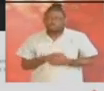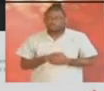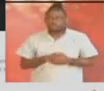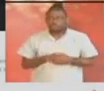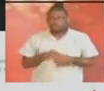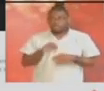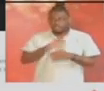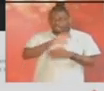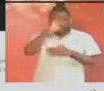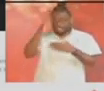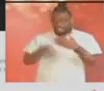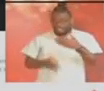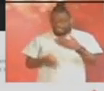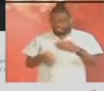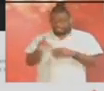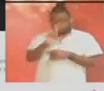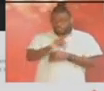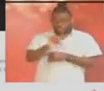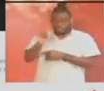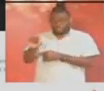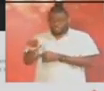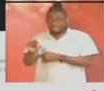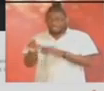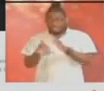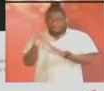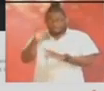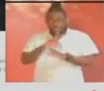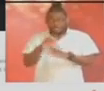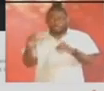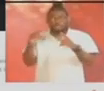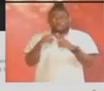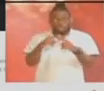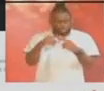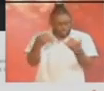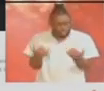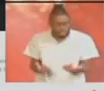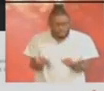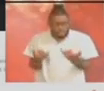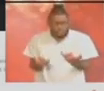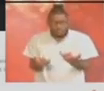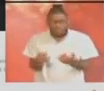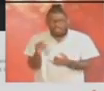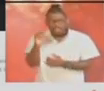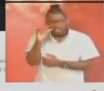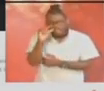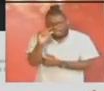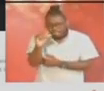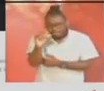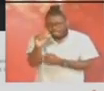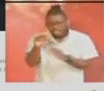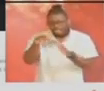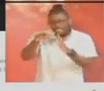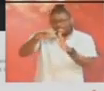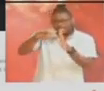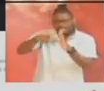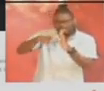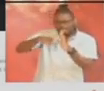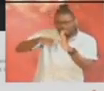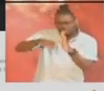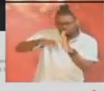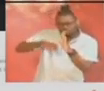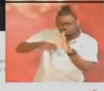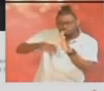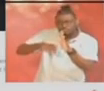2020 and now, we did have slightly less than a constant number of cases. We had been